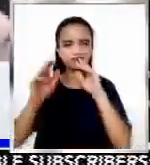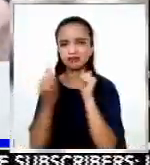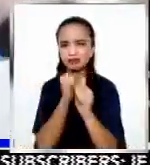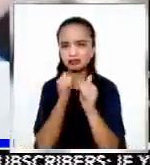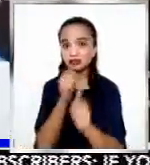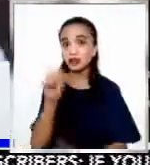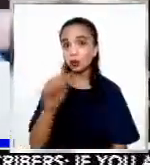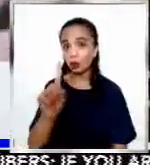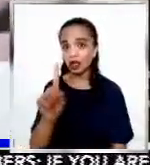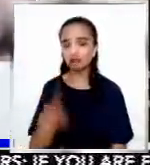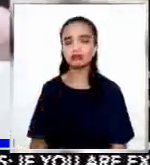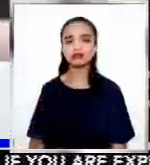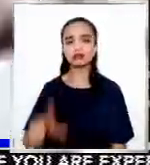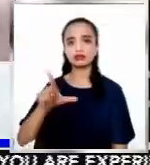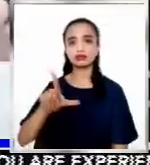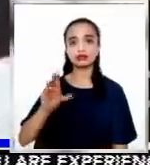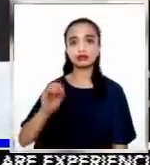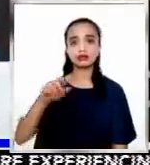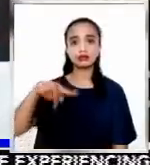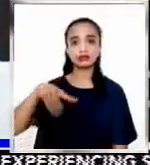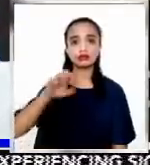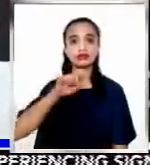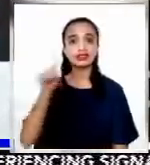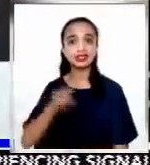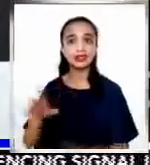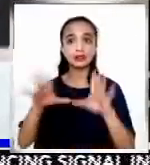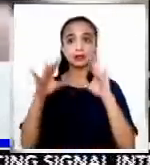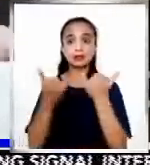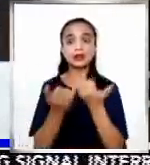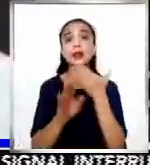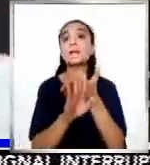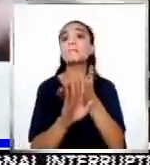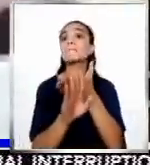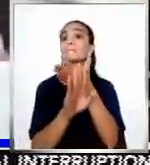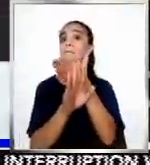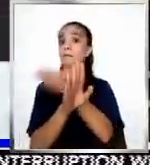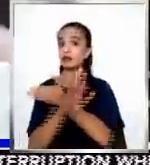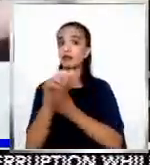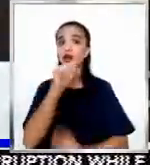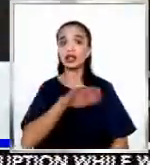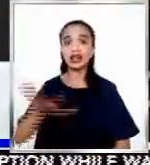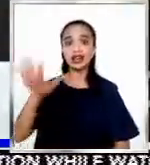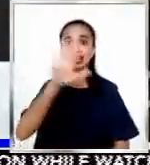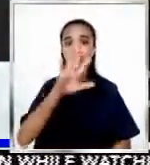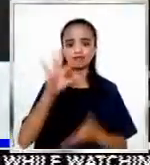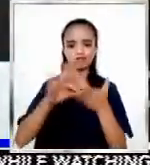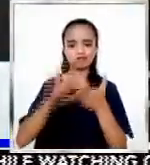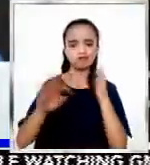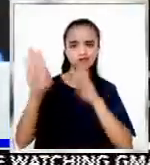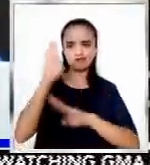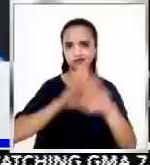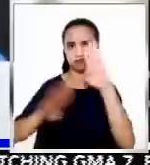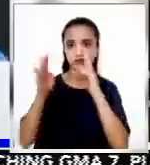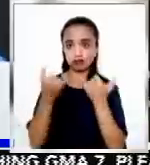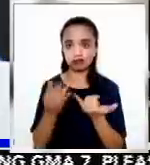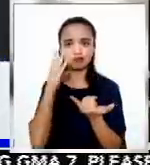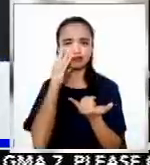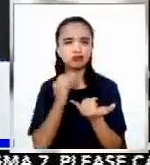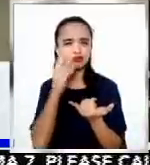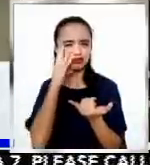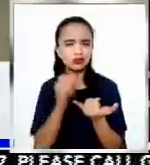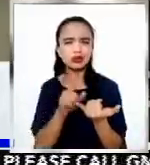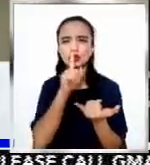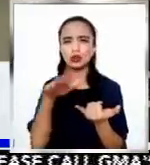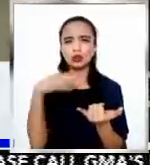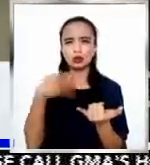Lopez companies before the Asian financial crisis were experiencing very rich, positive cash